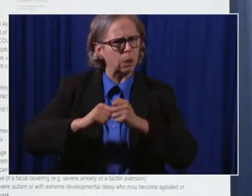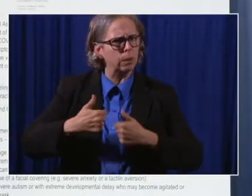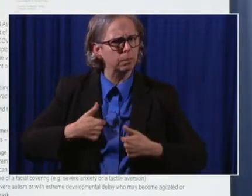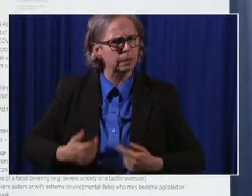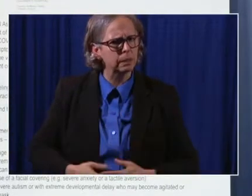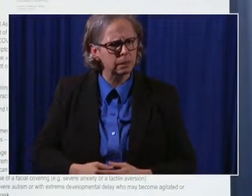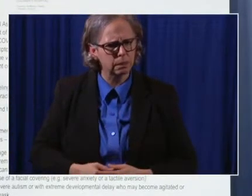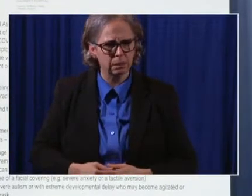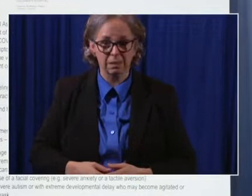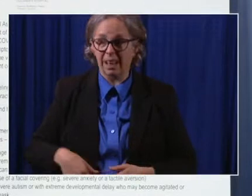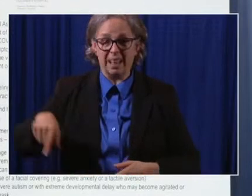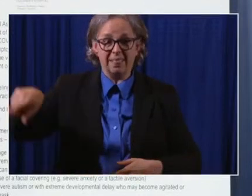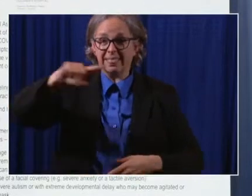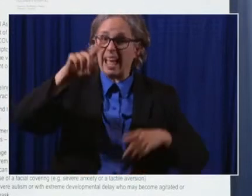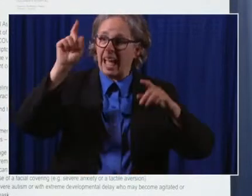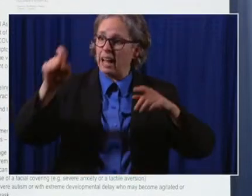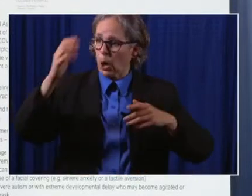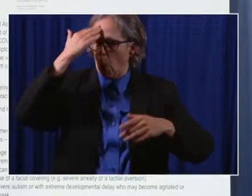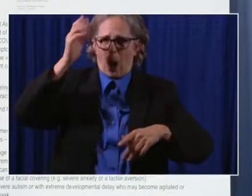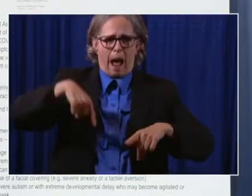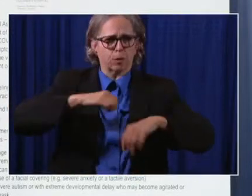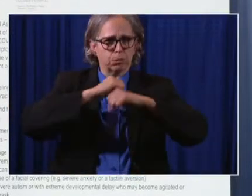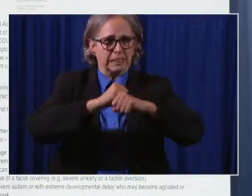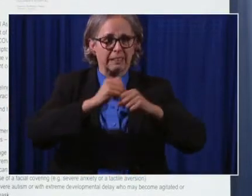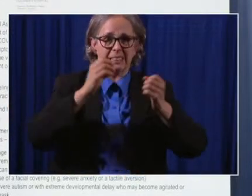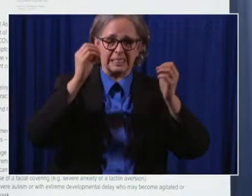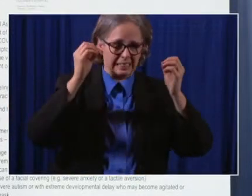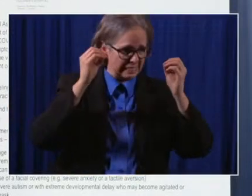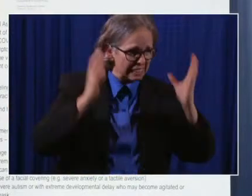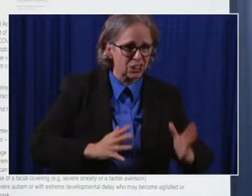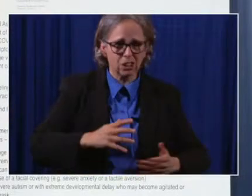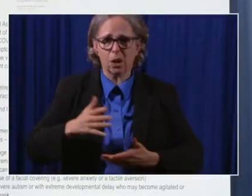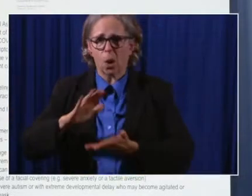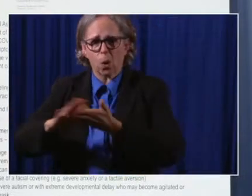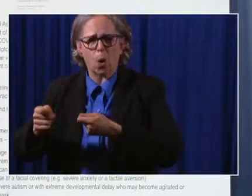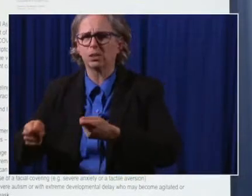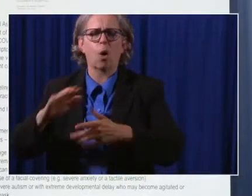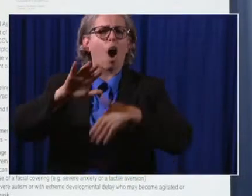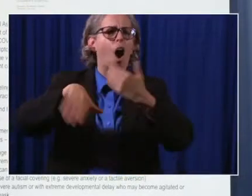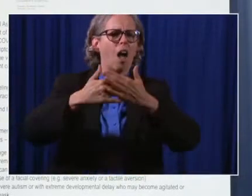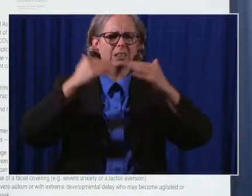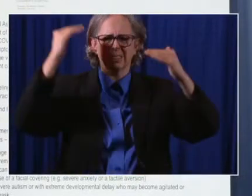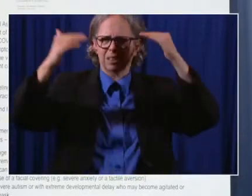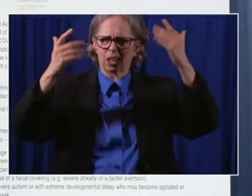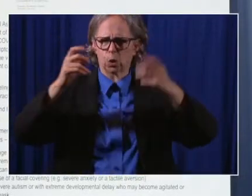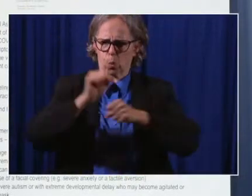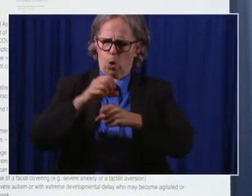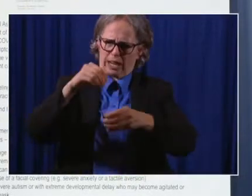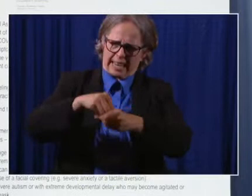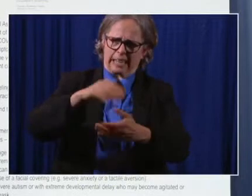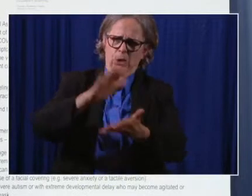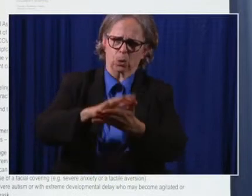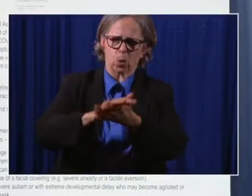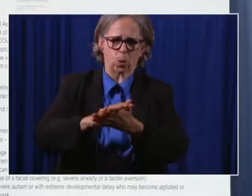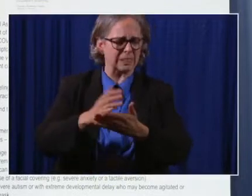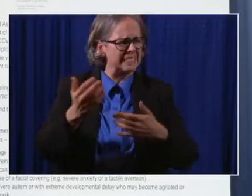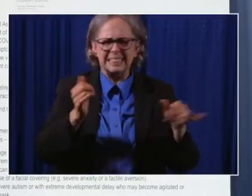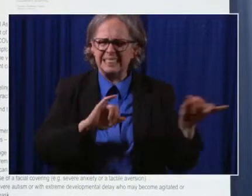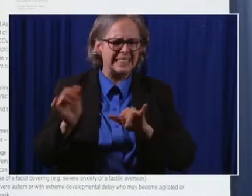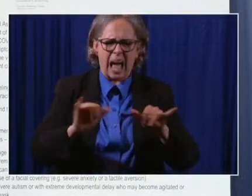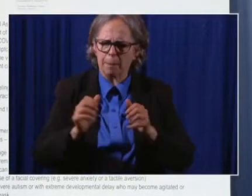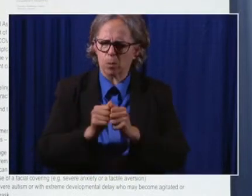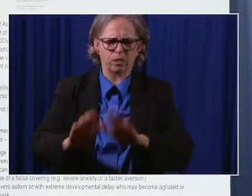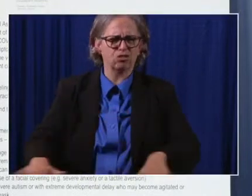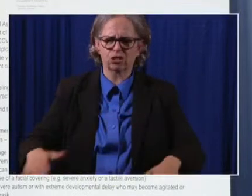about their teachers, they need to worry about their custodians, they need to worry about all the adults who work in the school as well as worrying about the children.